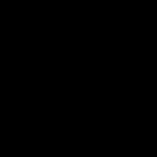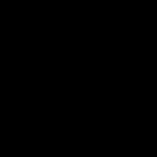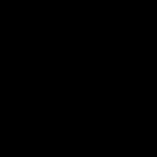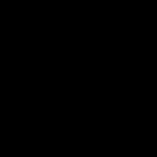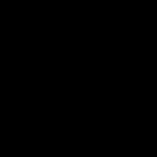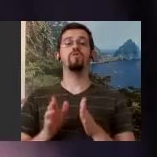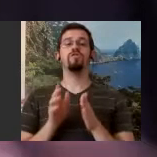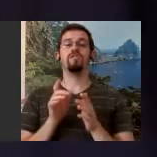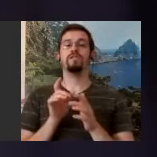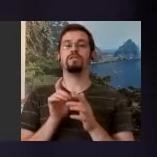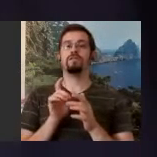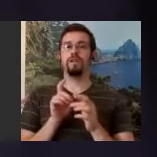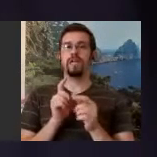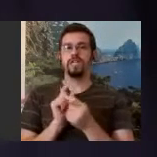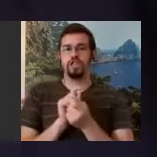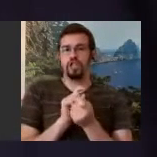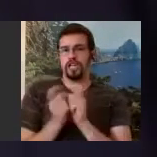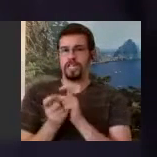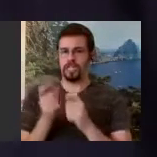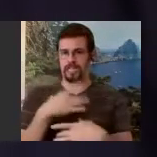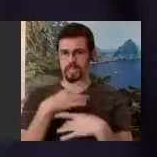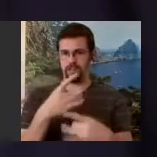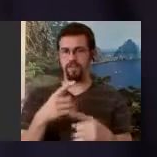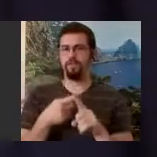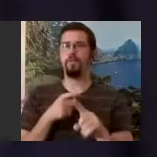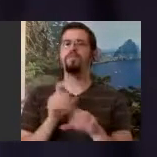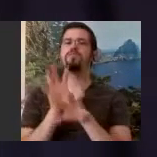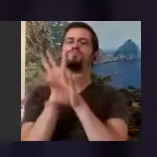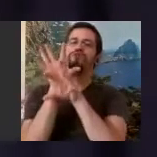from the artistic values of common practice era music.